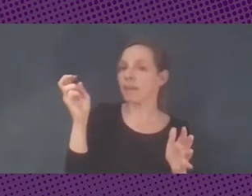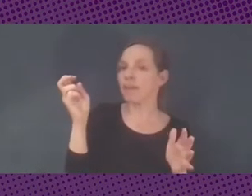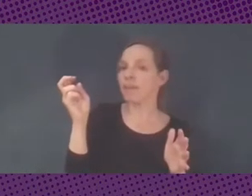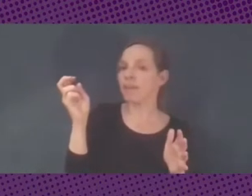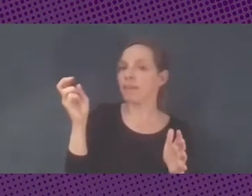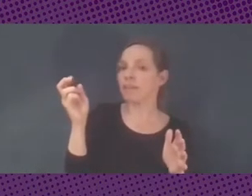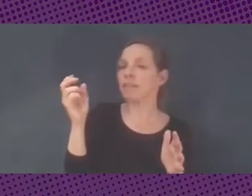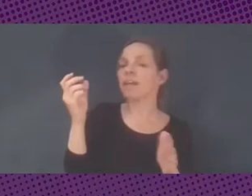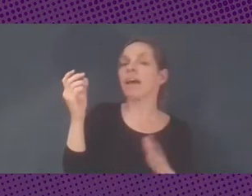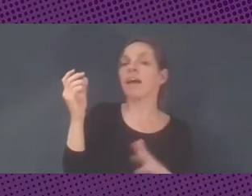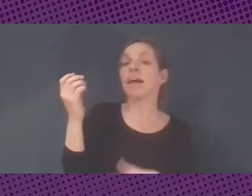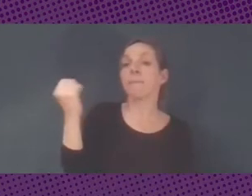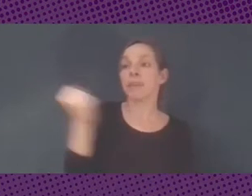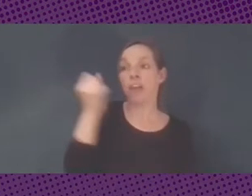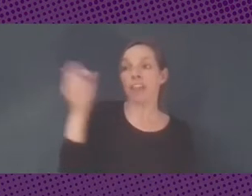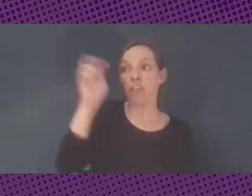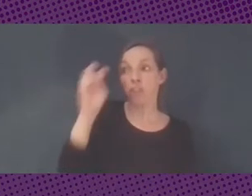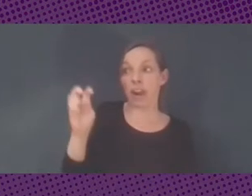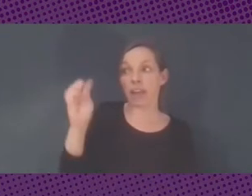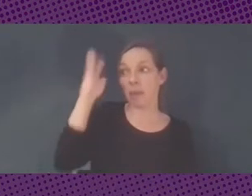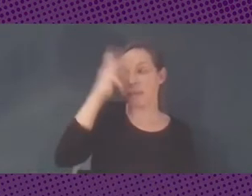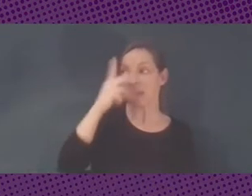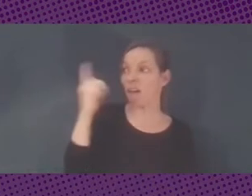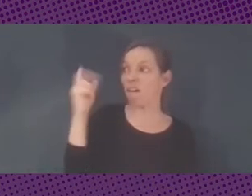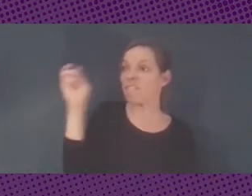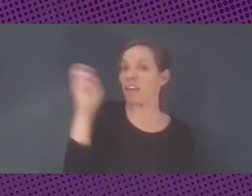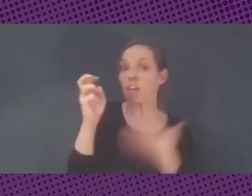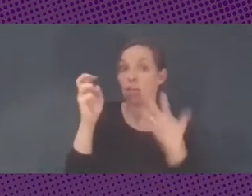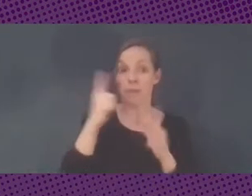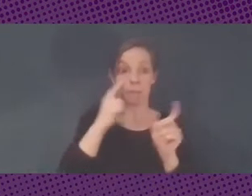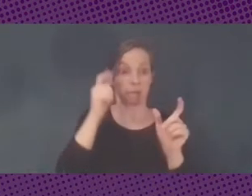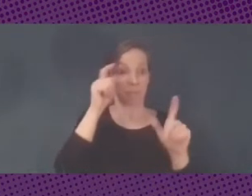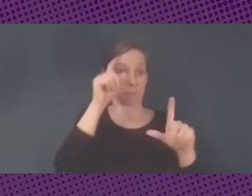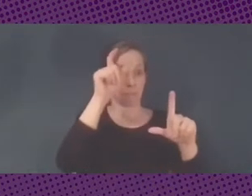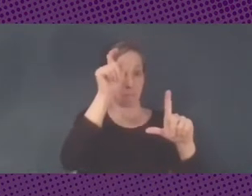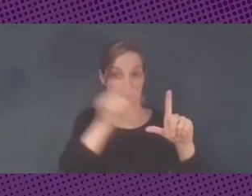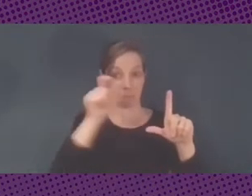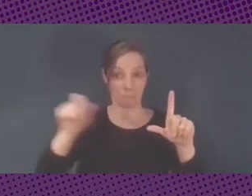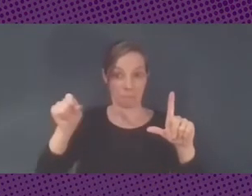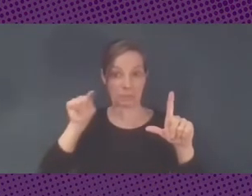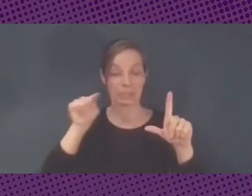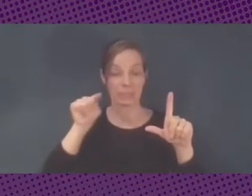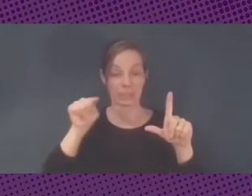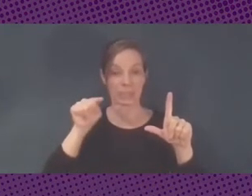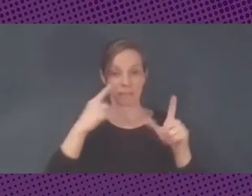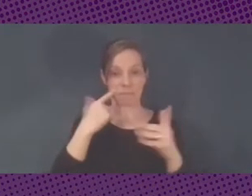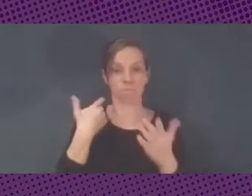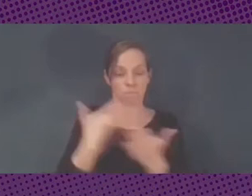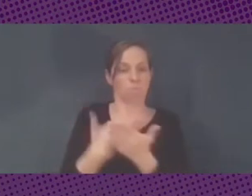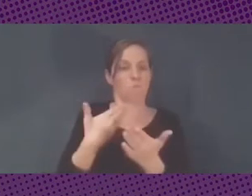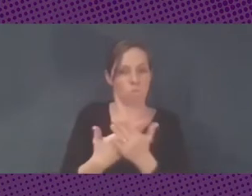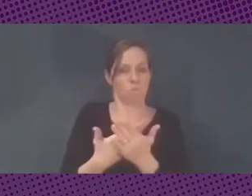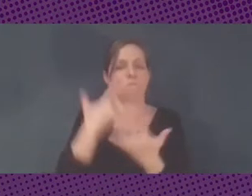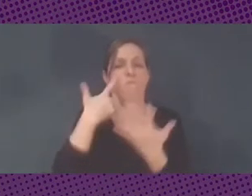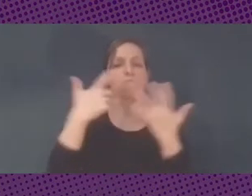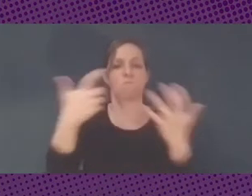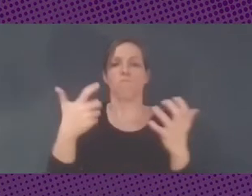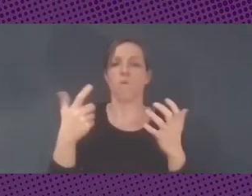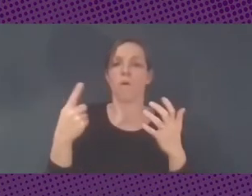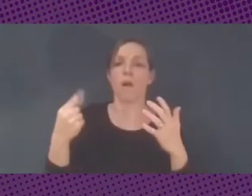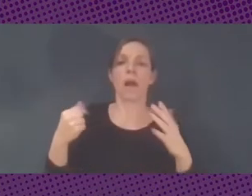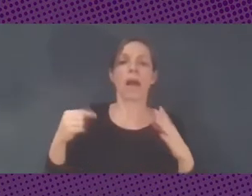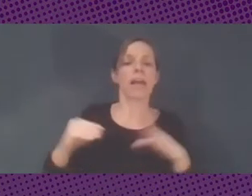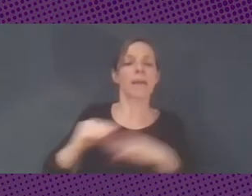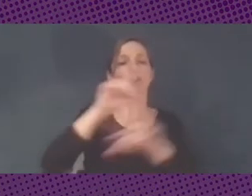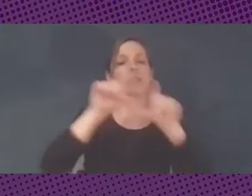that I'm showing you that a lot of the growth in institutional investment assets and in asset